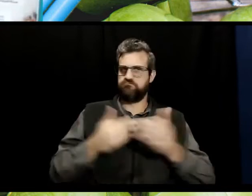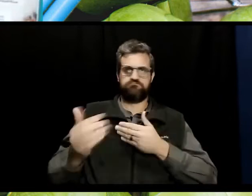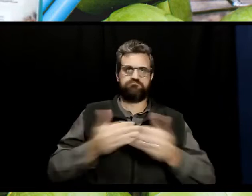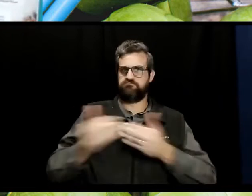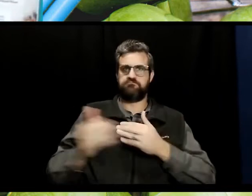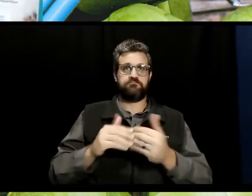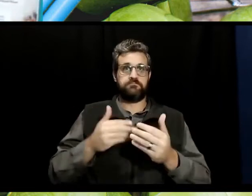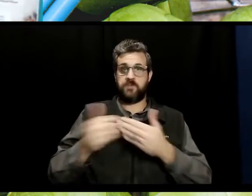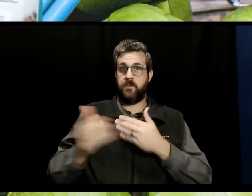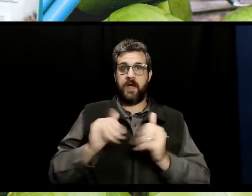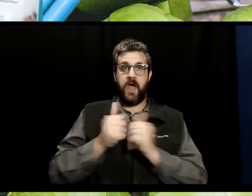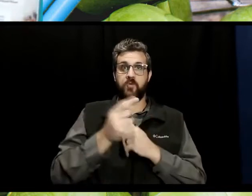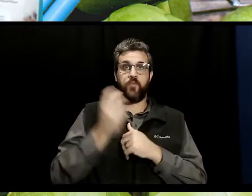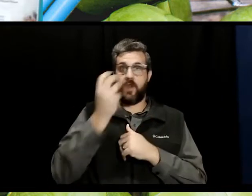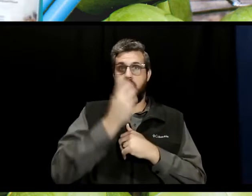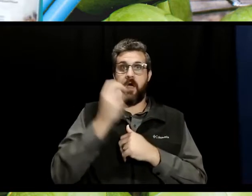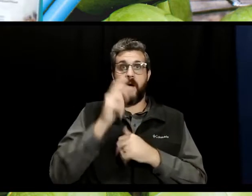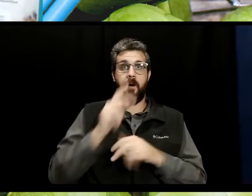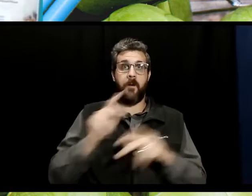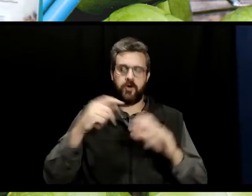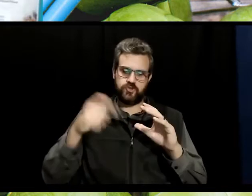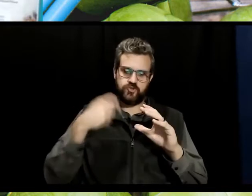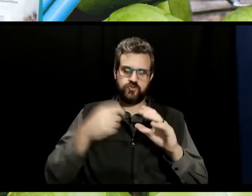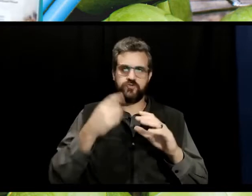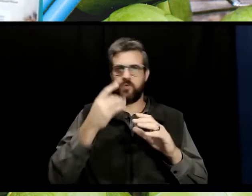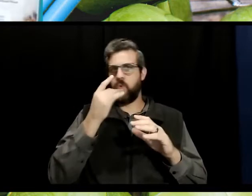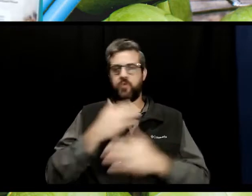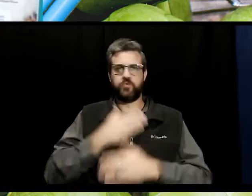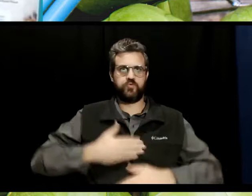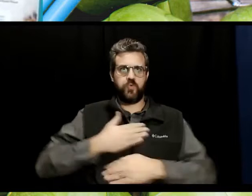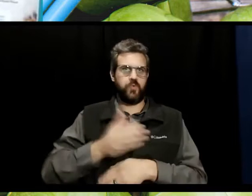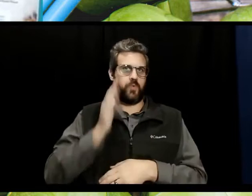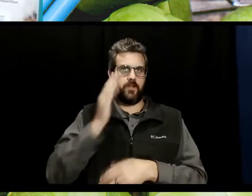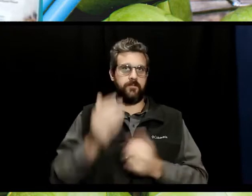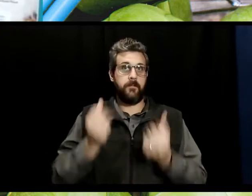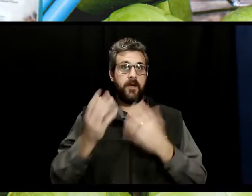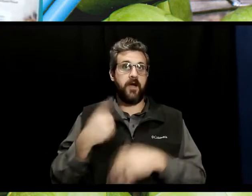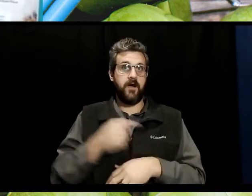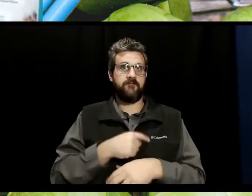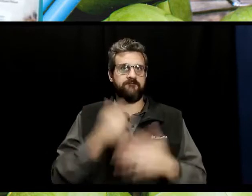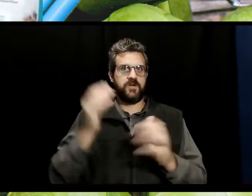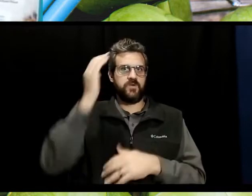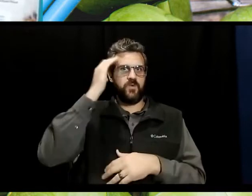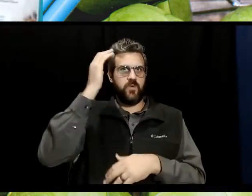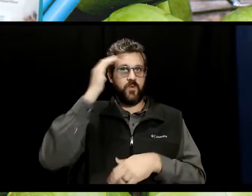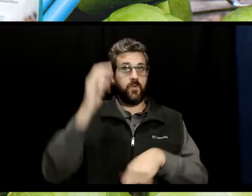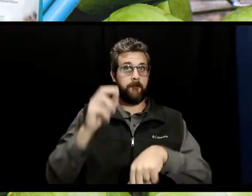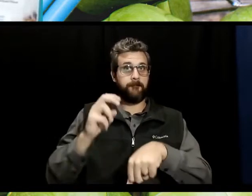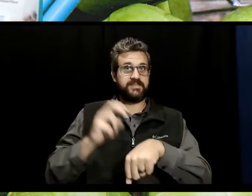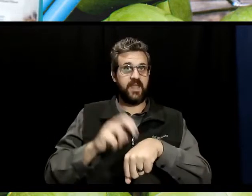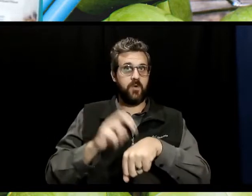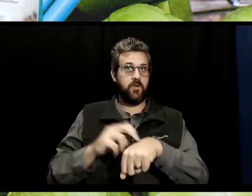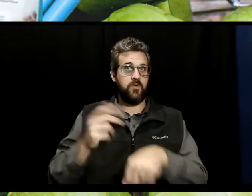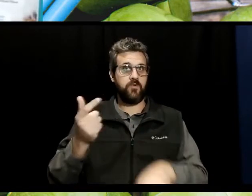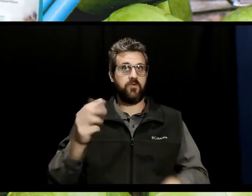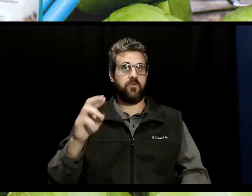going to really enjoy this dish. So many of us are used to potato gratin, and that's where